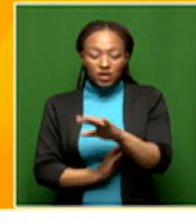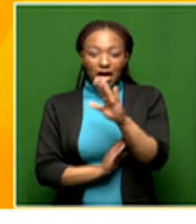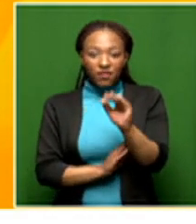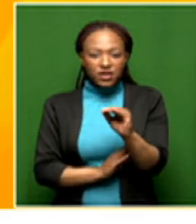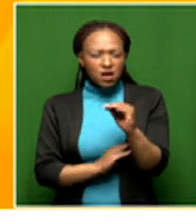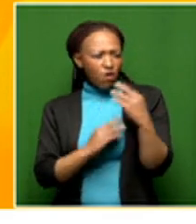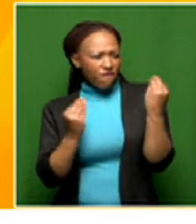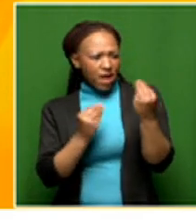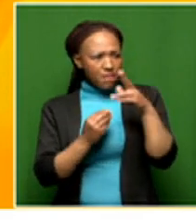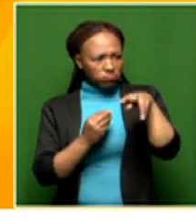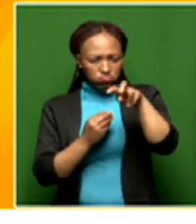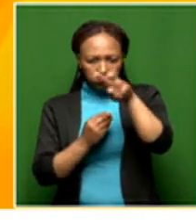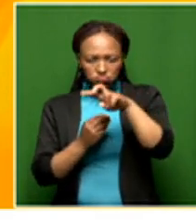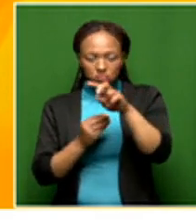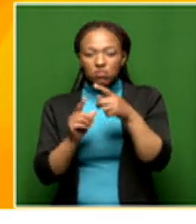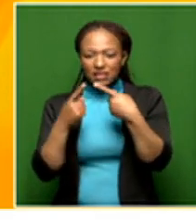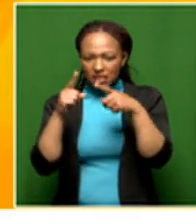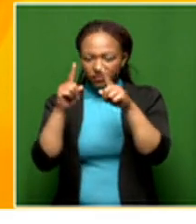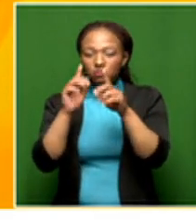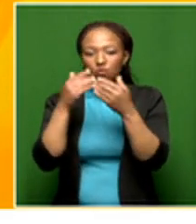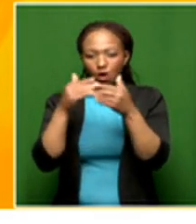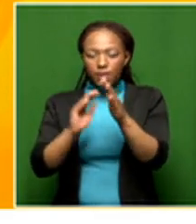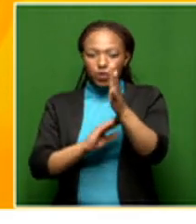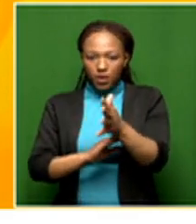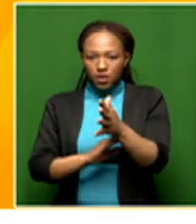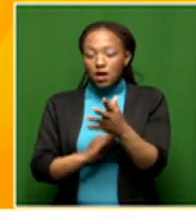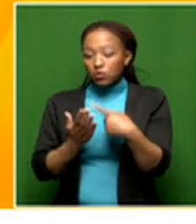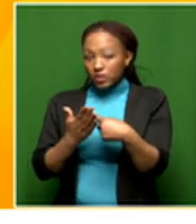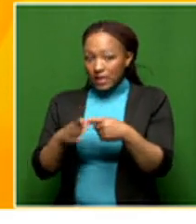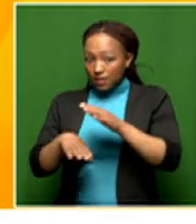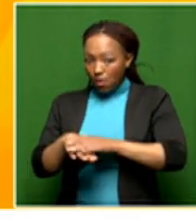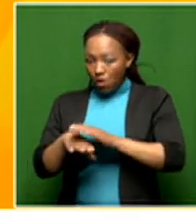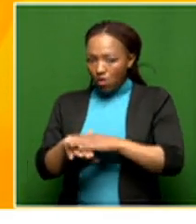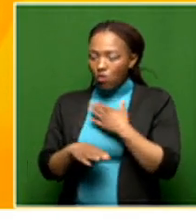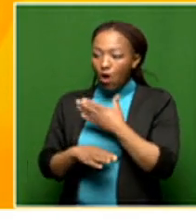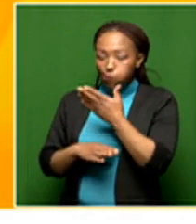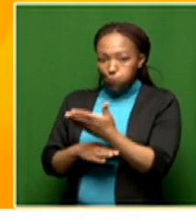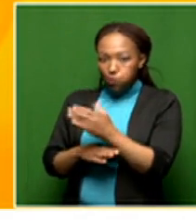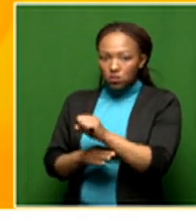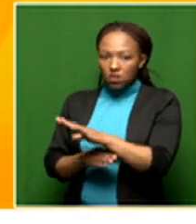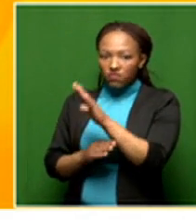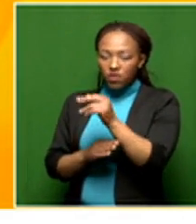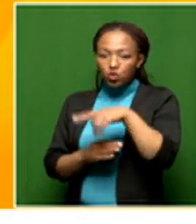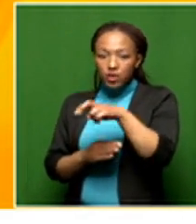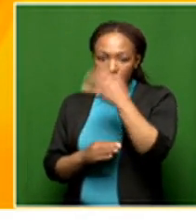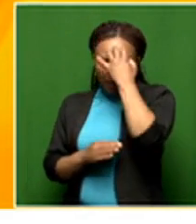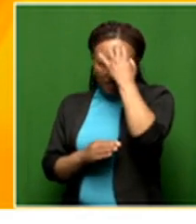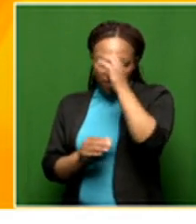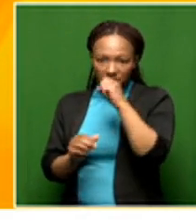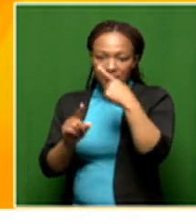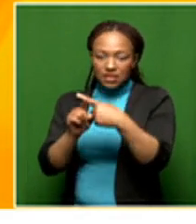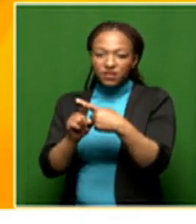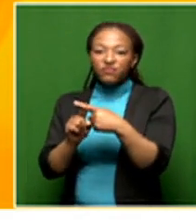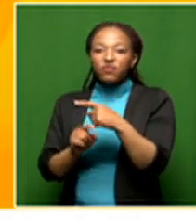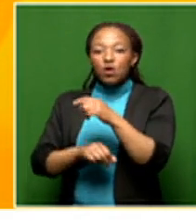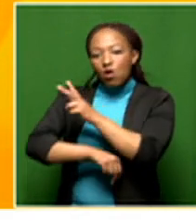tourist destinations will successfully reopen. So to discuss this, we're joined now by South Africa's Tourism Chief Executive